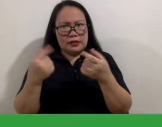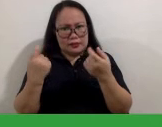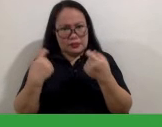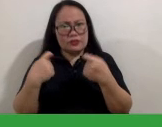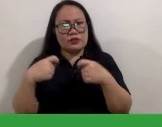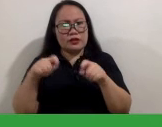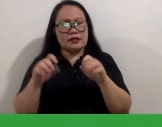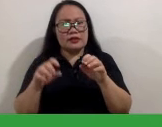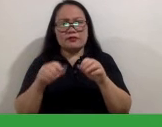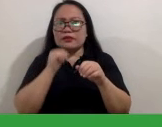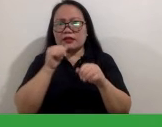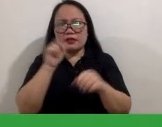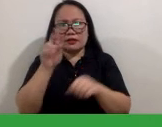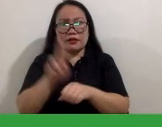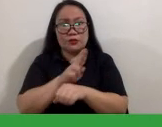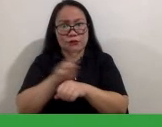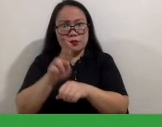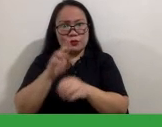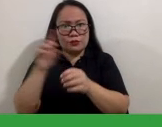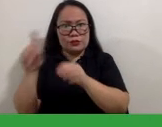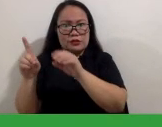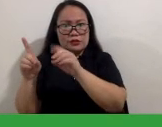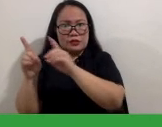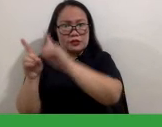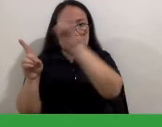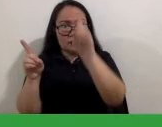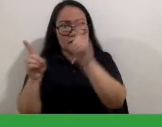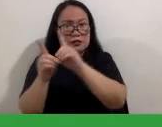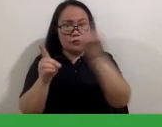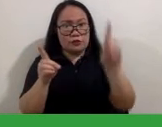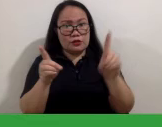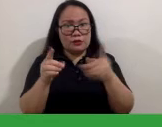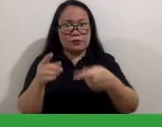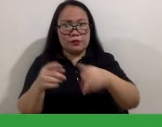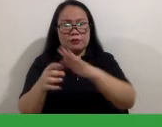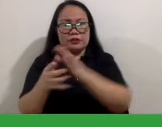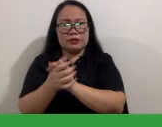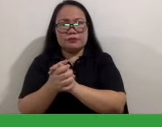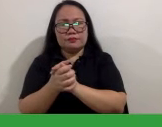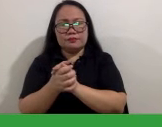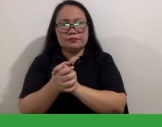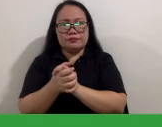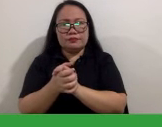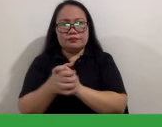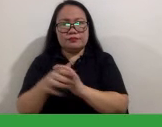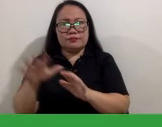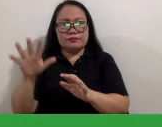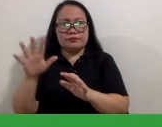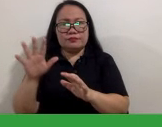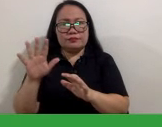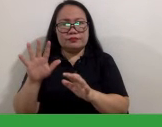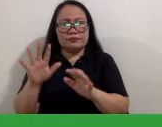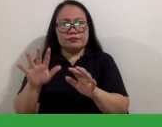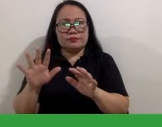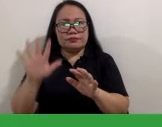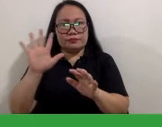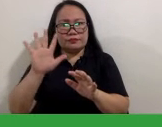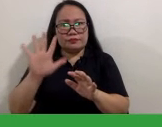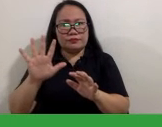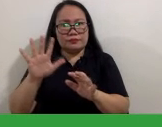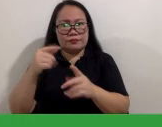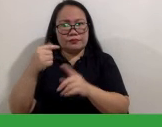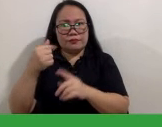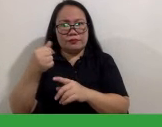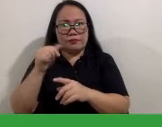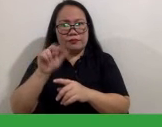distributive property. So, ito yung original, diba? So, let us see kung negative 48. So, 5 plus 3, that